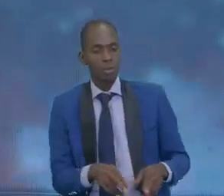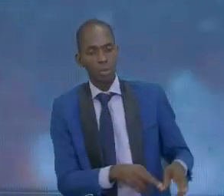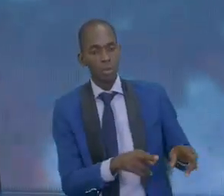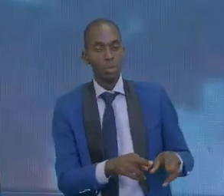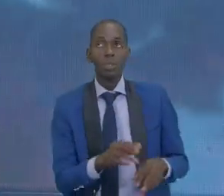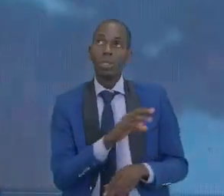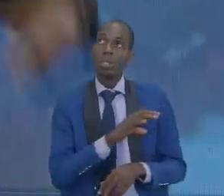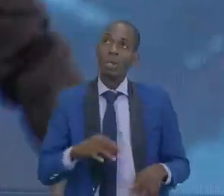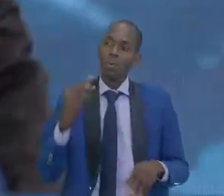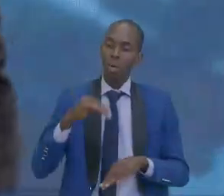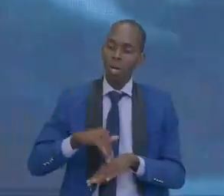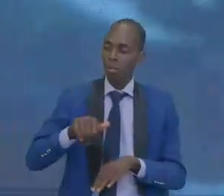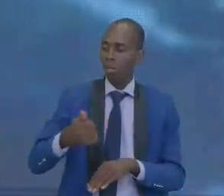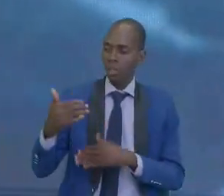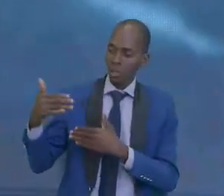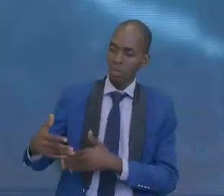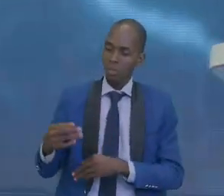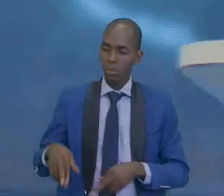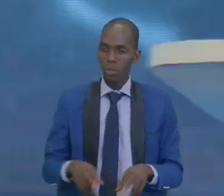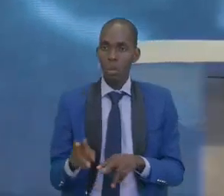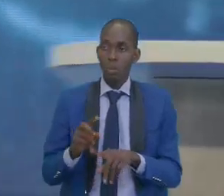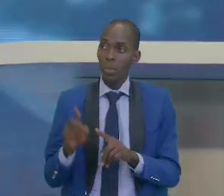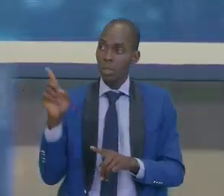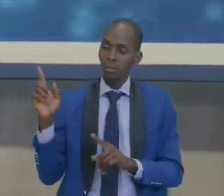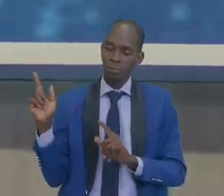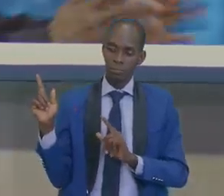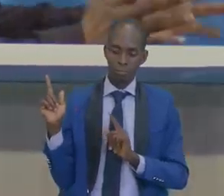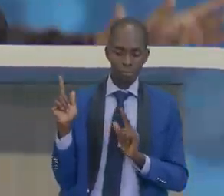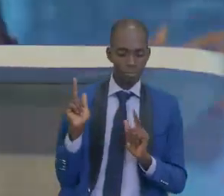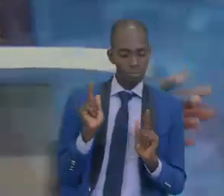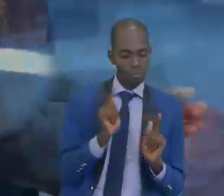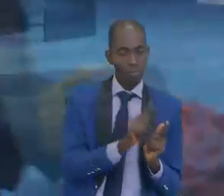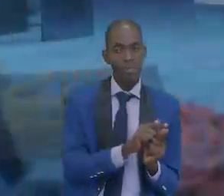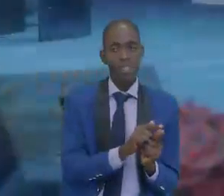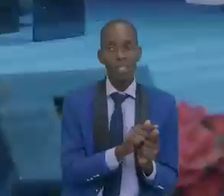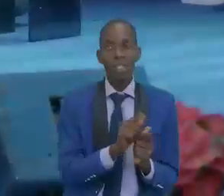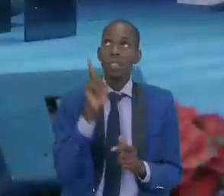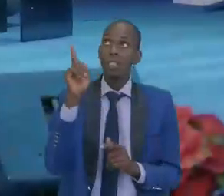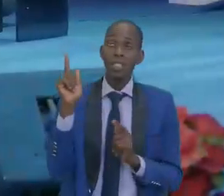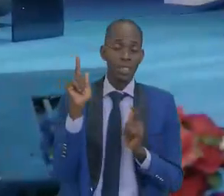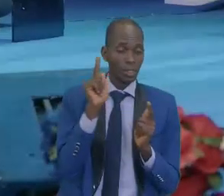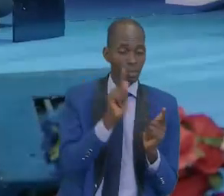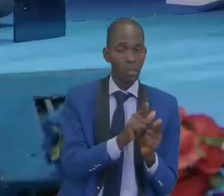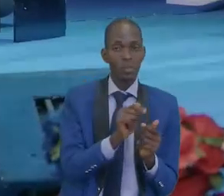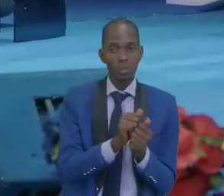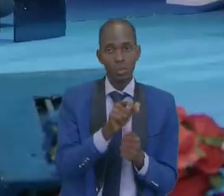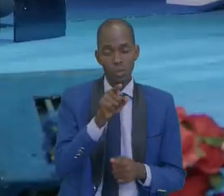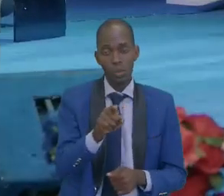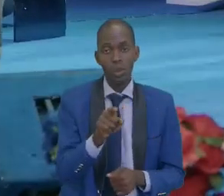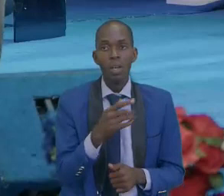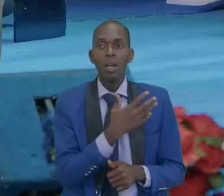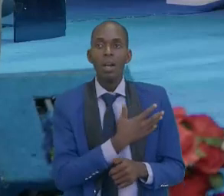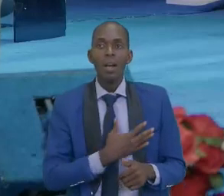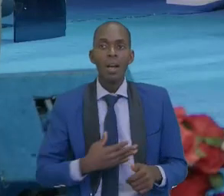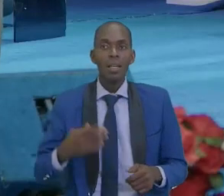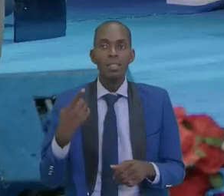road. But he came. And he came to you. And the end